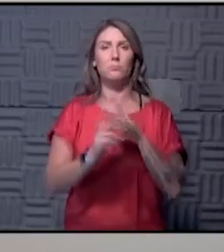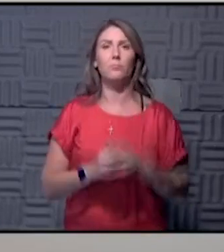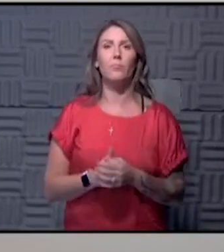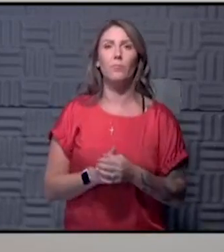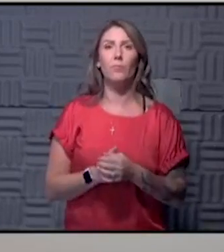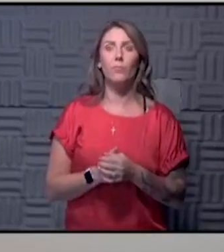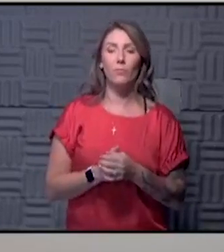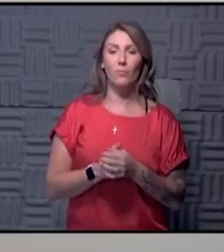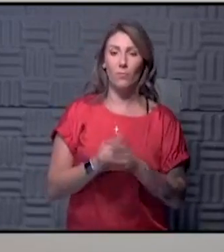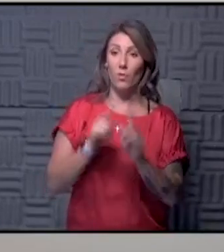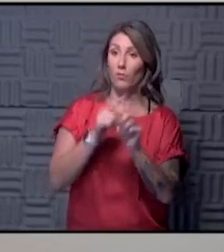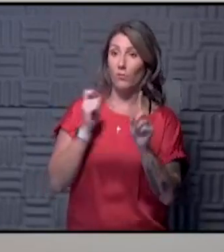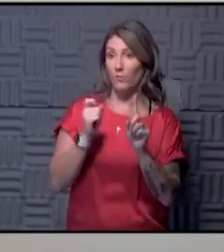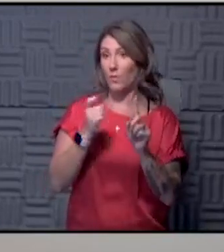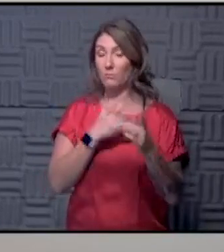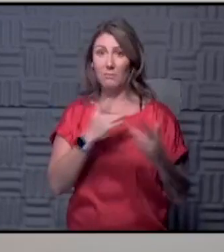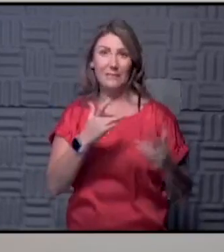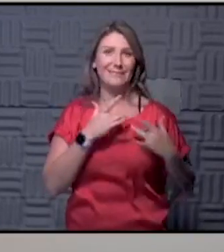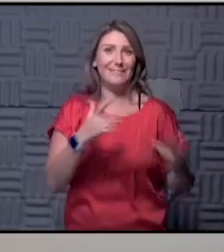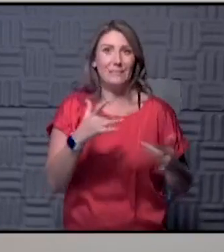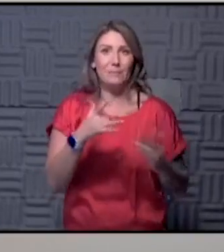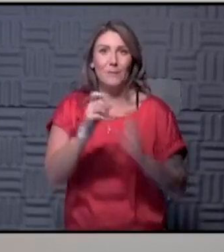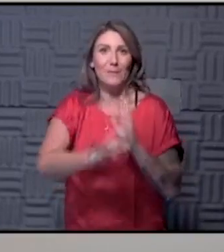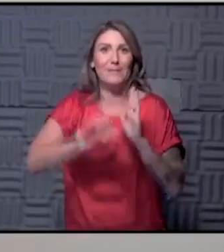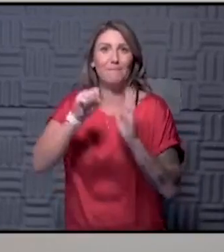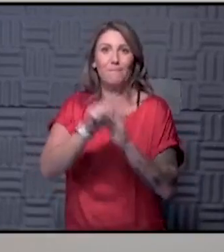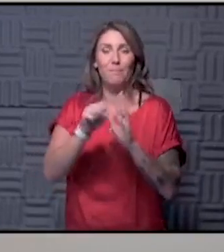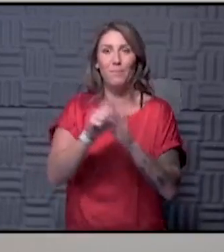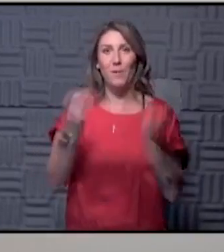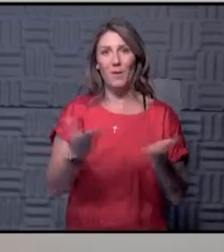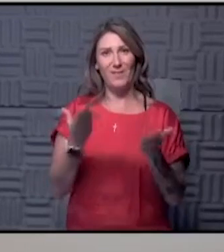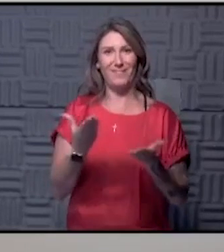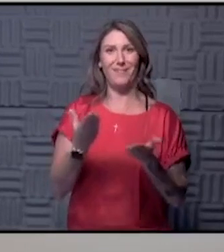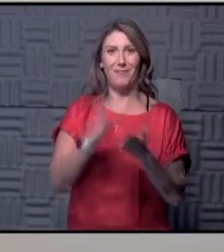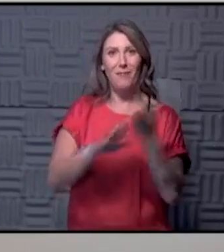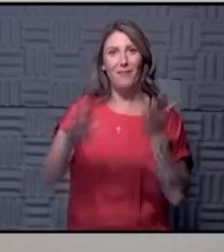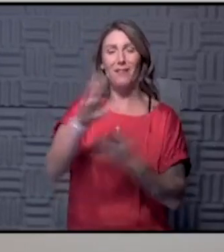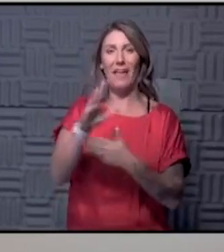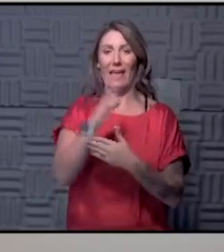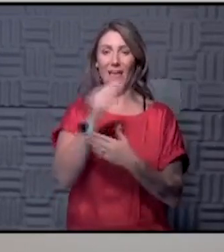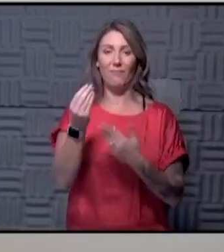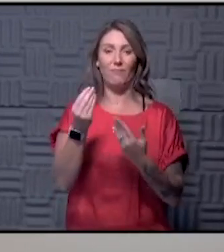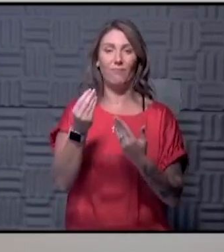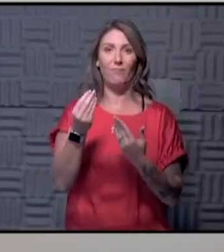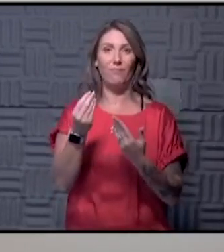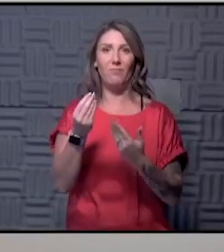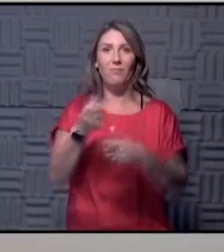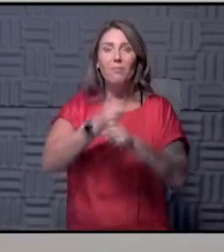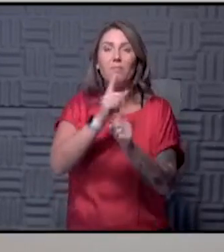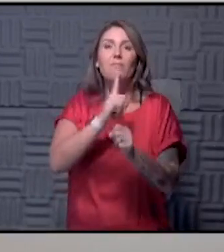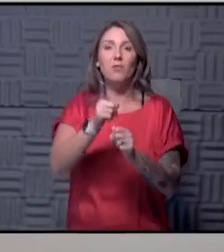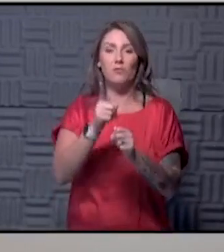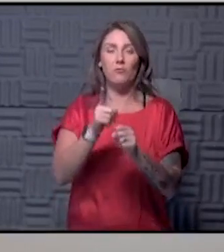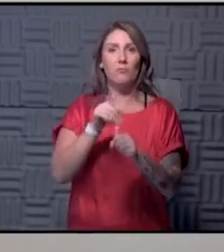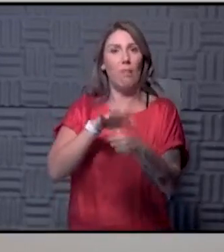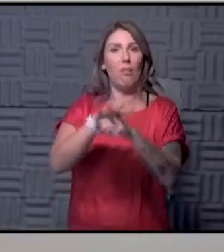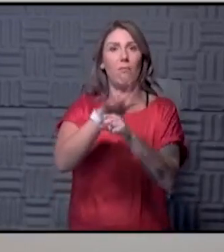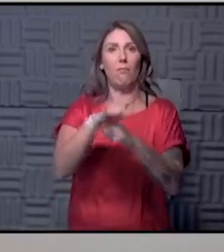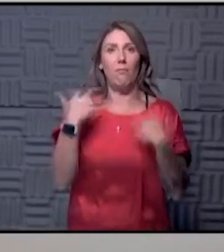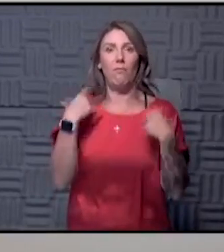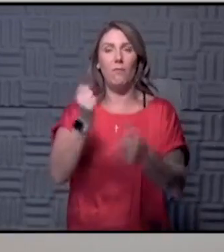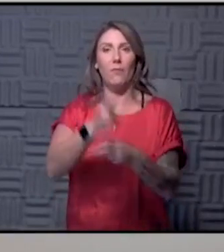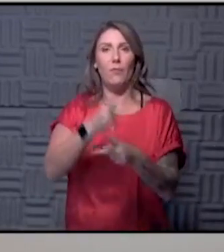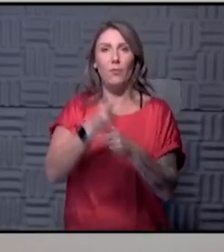along the way from a typical semester on campus. And so being able to free up the healthcare providers on campus there to make sure